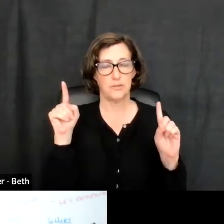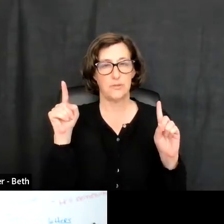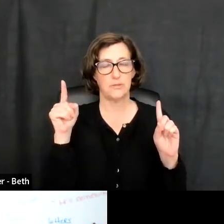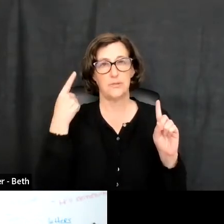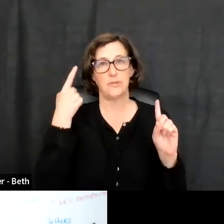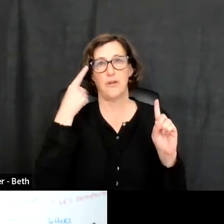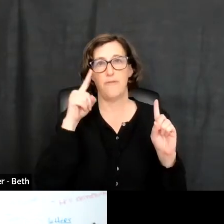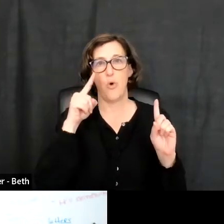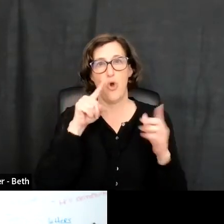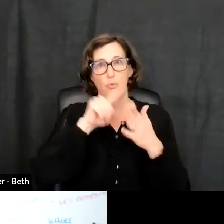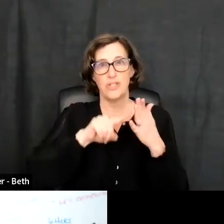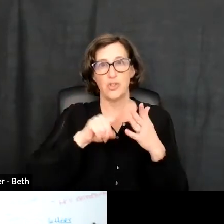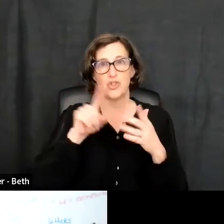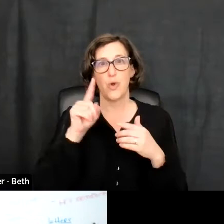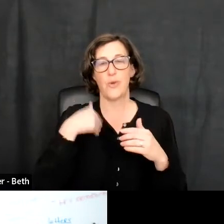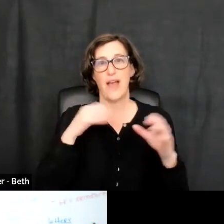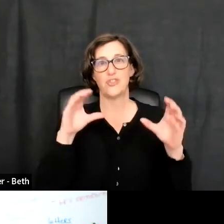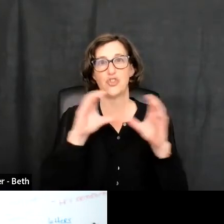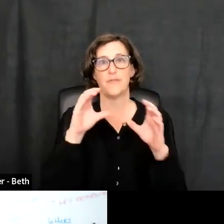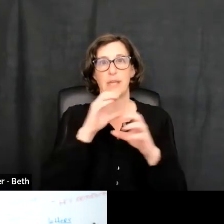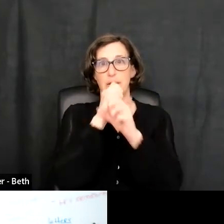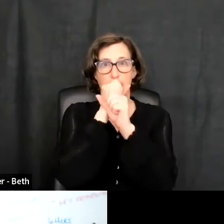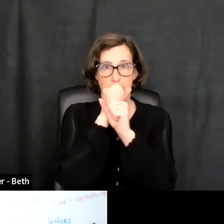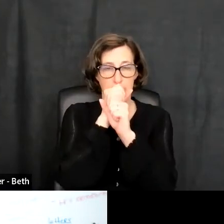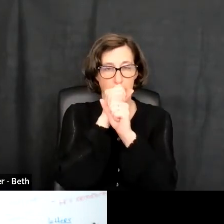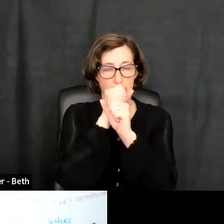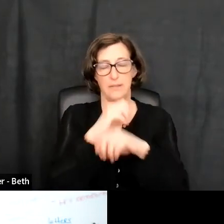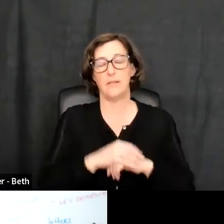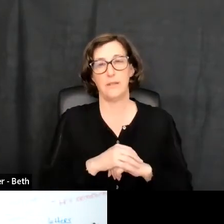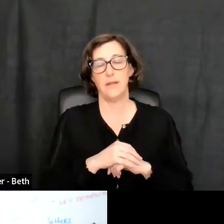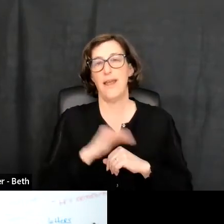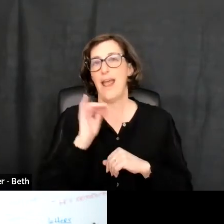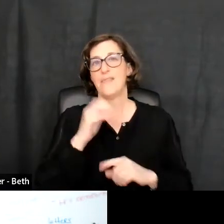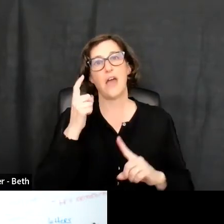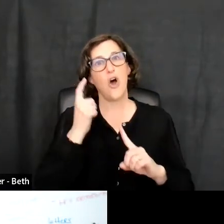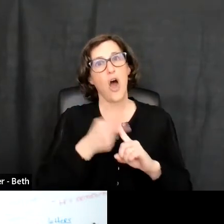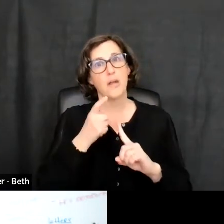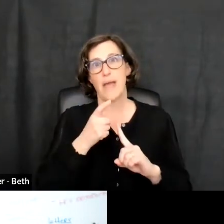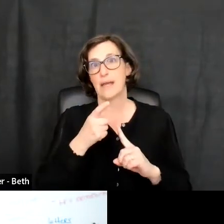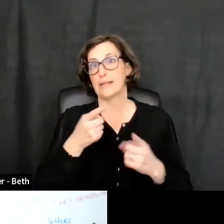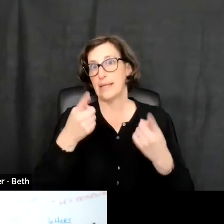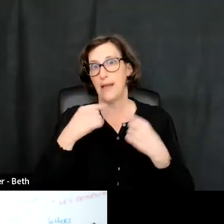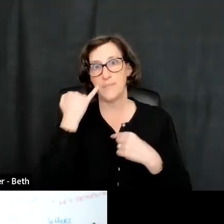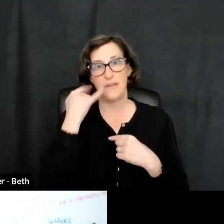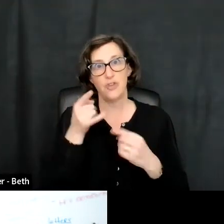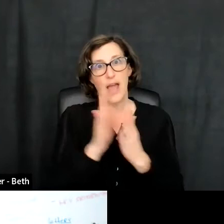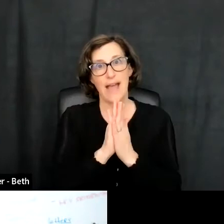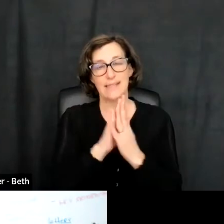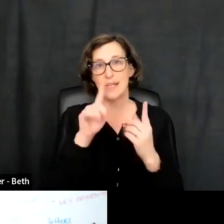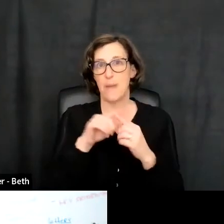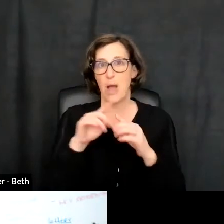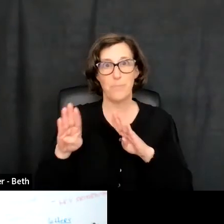for a study where we have a certificate of confidentiality, which automatically comes if you're asking about